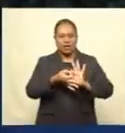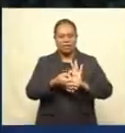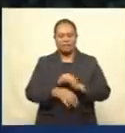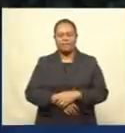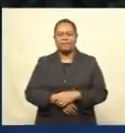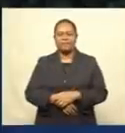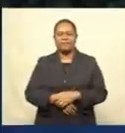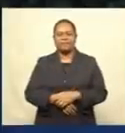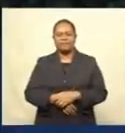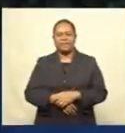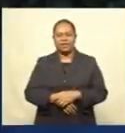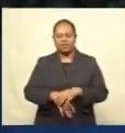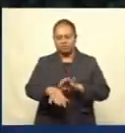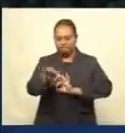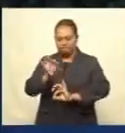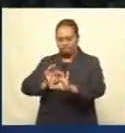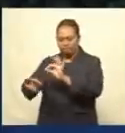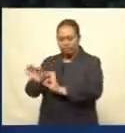preliminary selection.